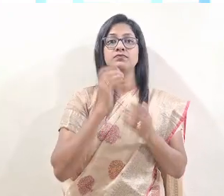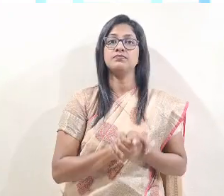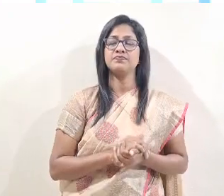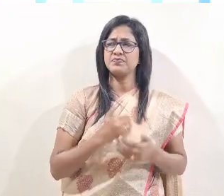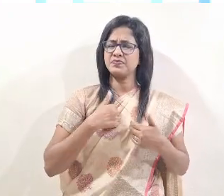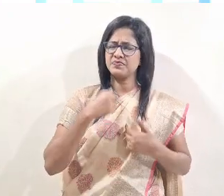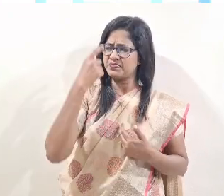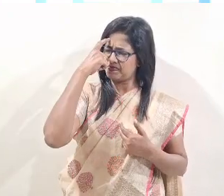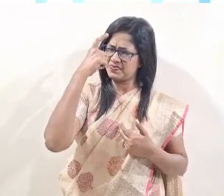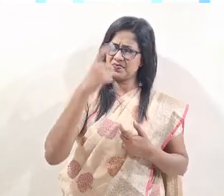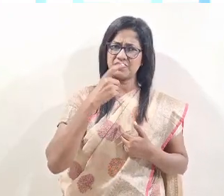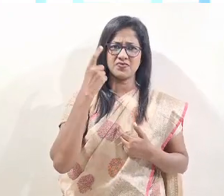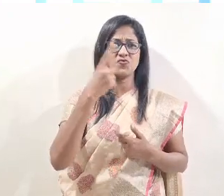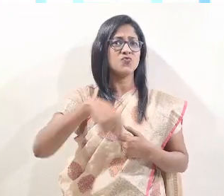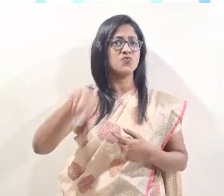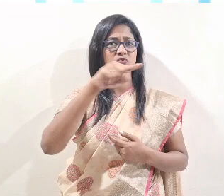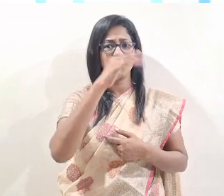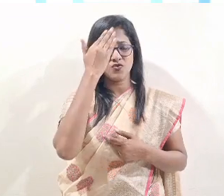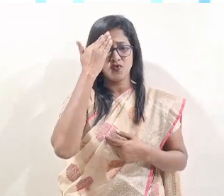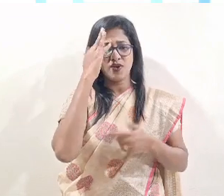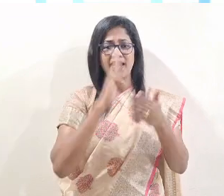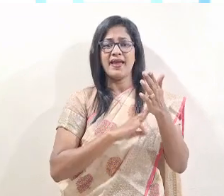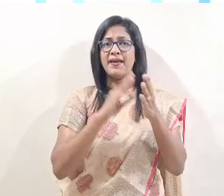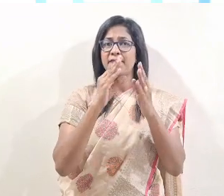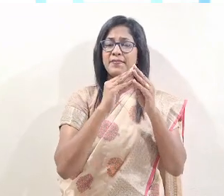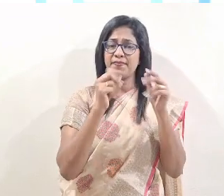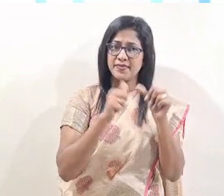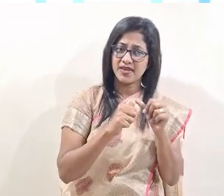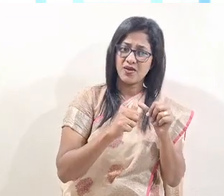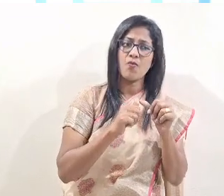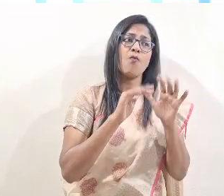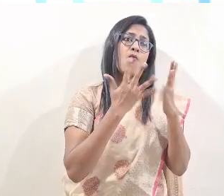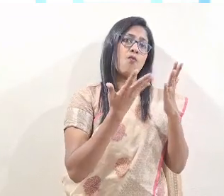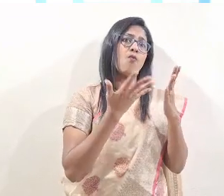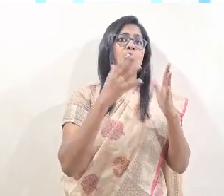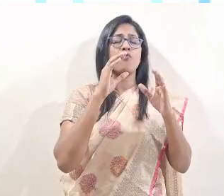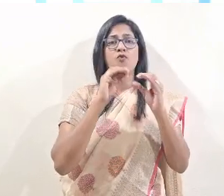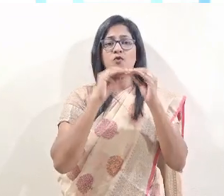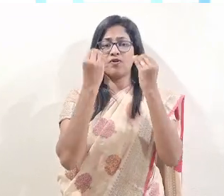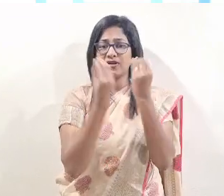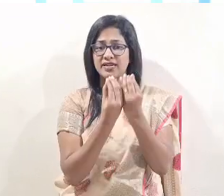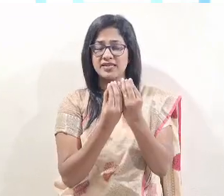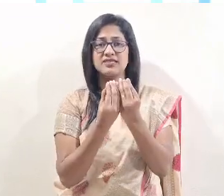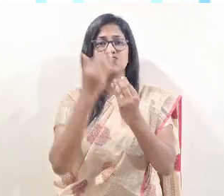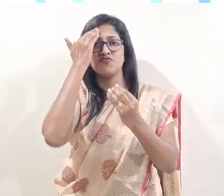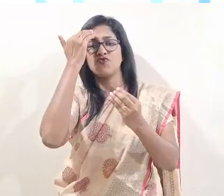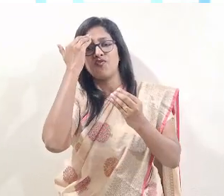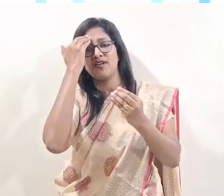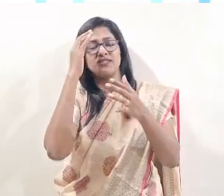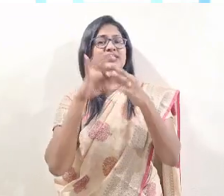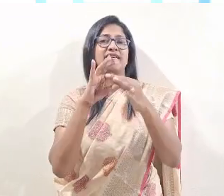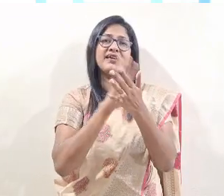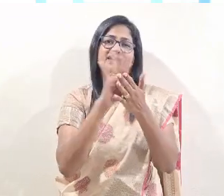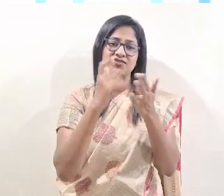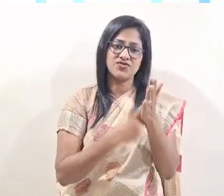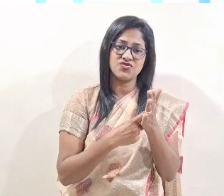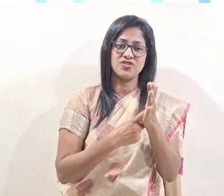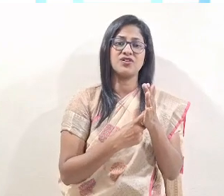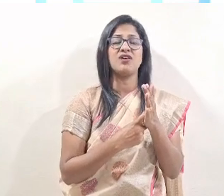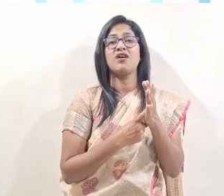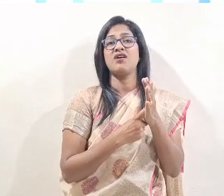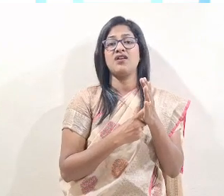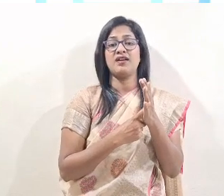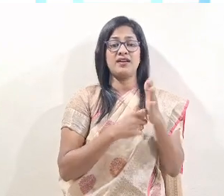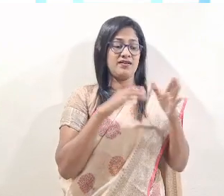I wonder if he had in mind the MBA on organizational knowledge, on HR, let's say proper